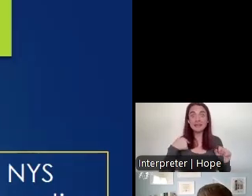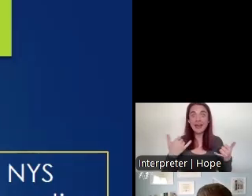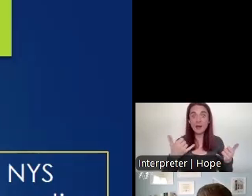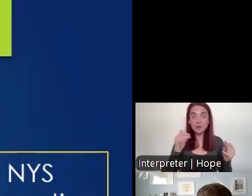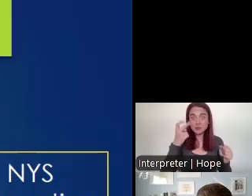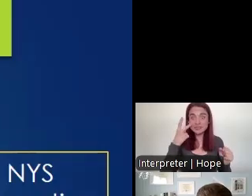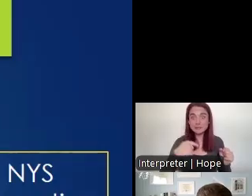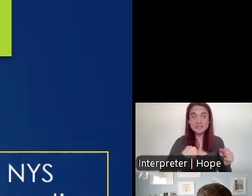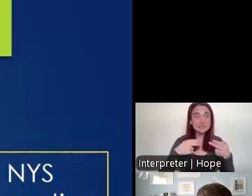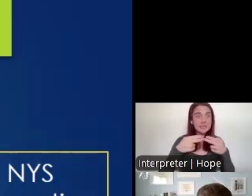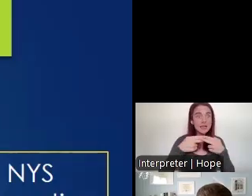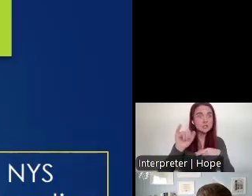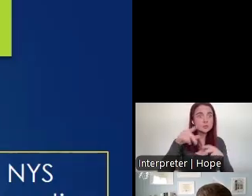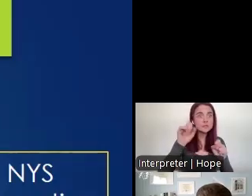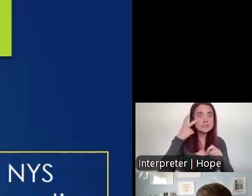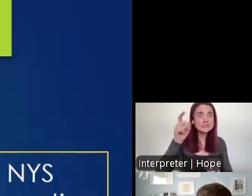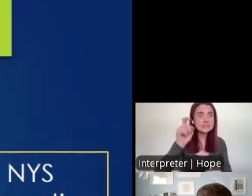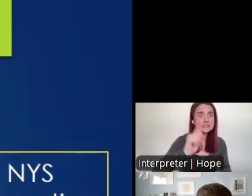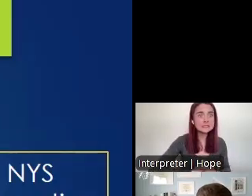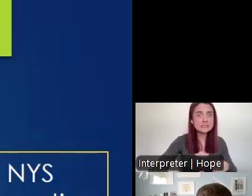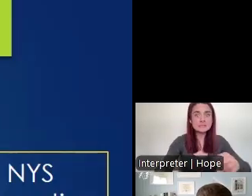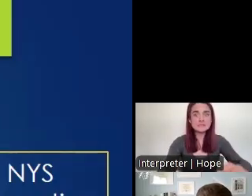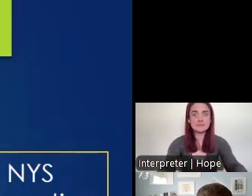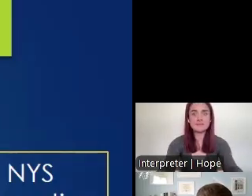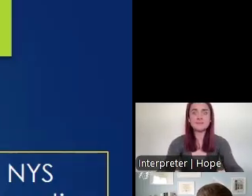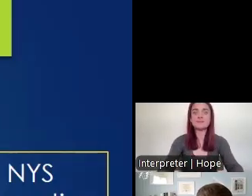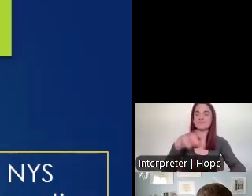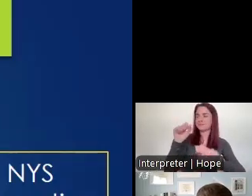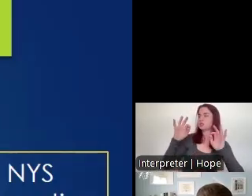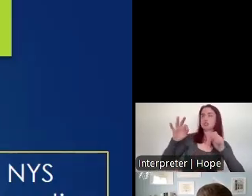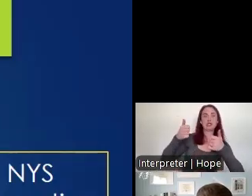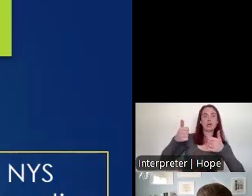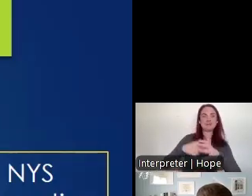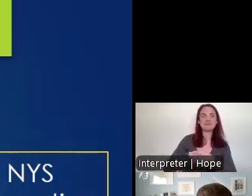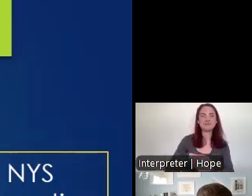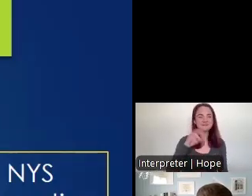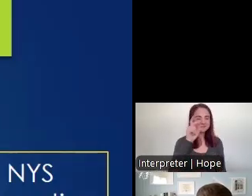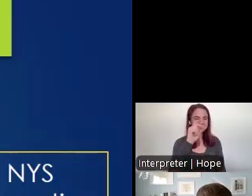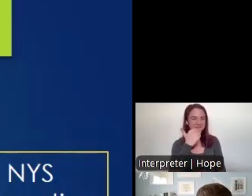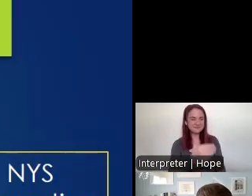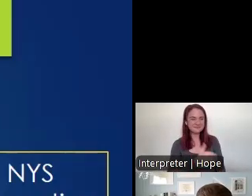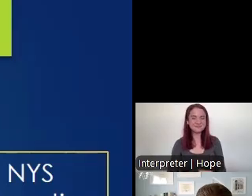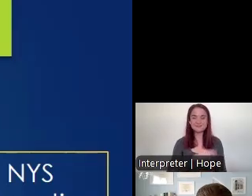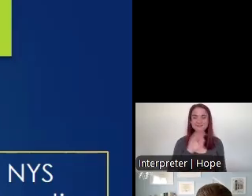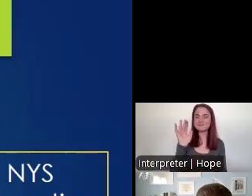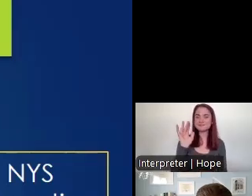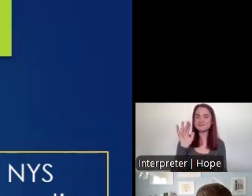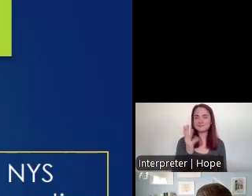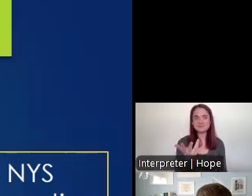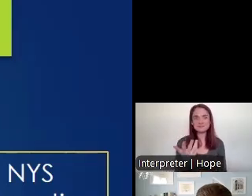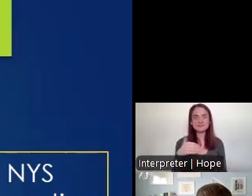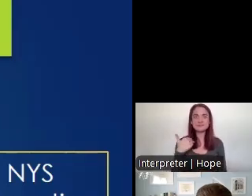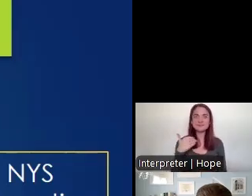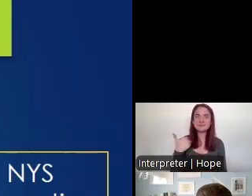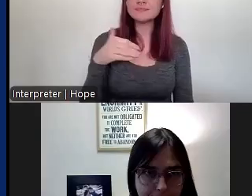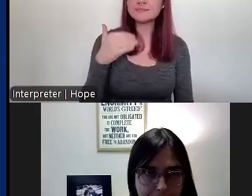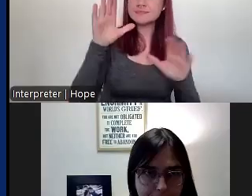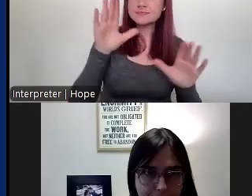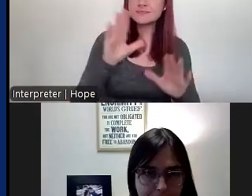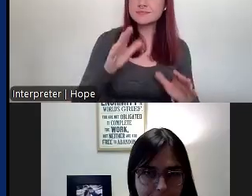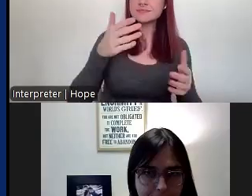can you see my slides? Yes, it's good to go. All right. Thank you. What a great